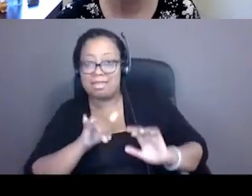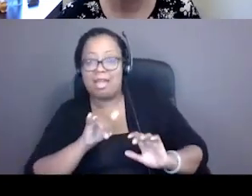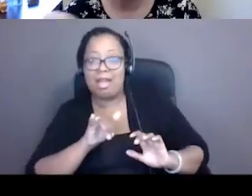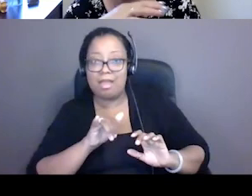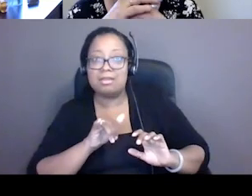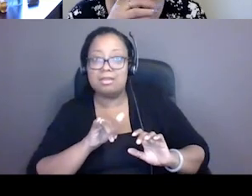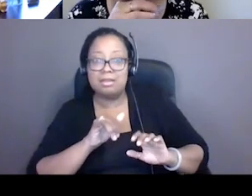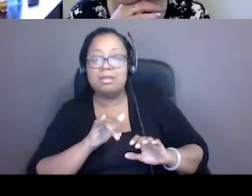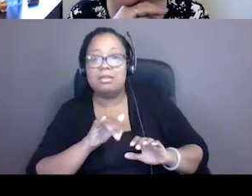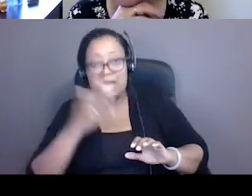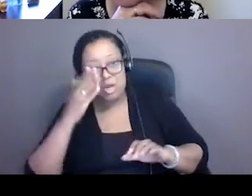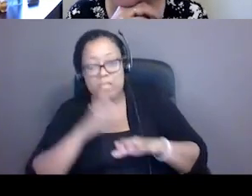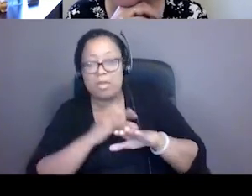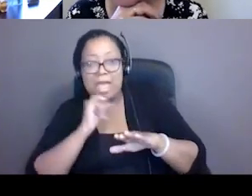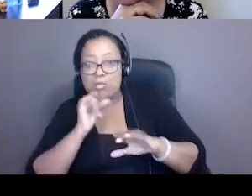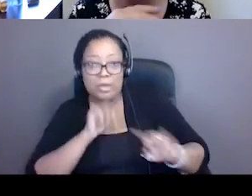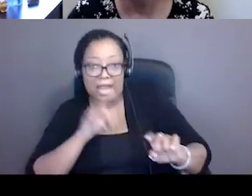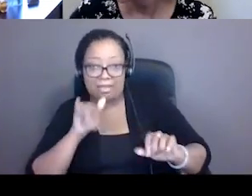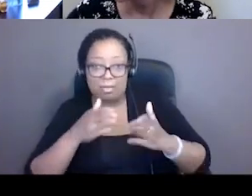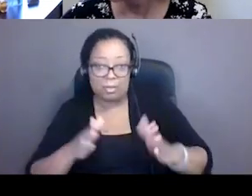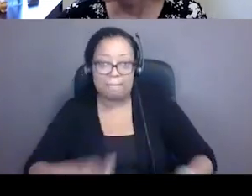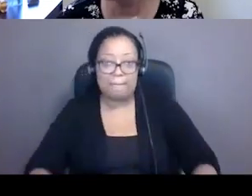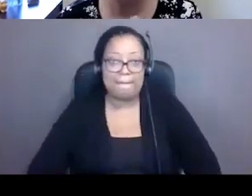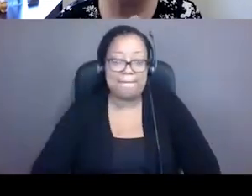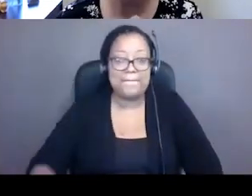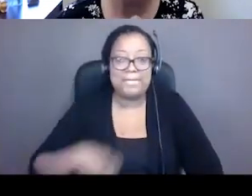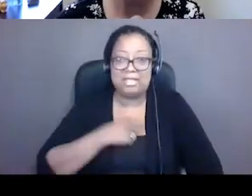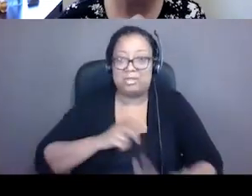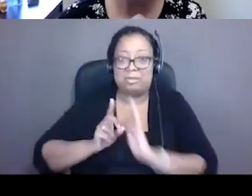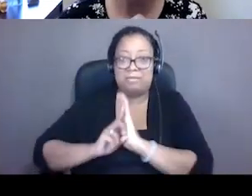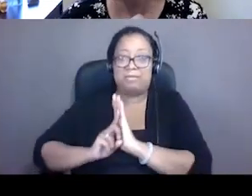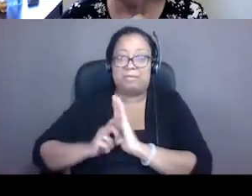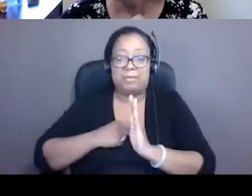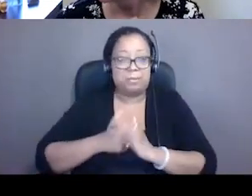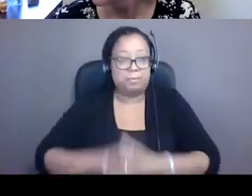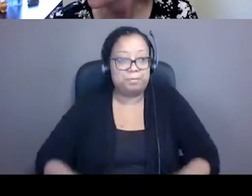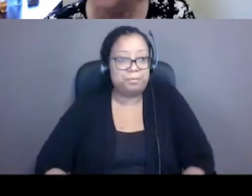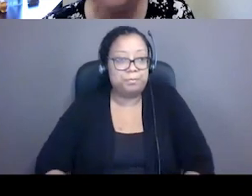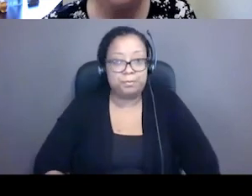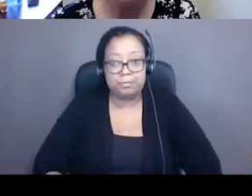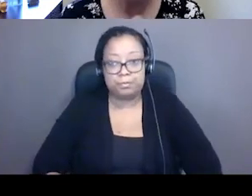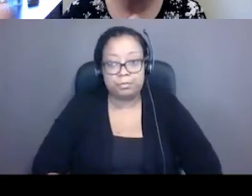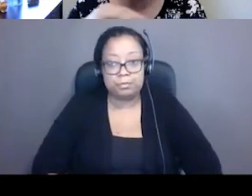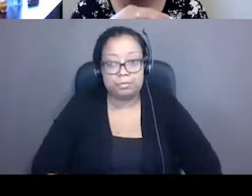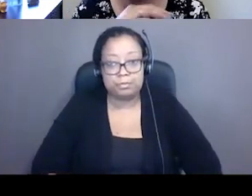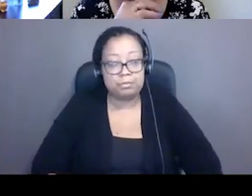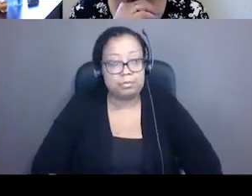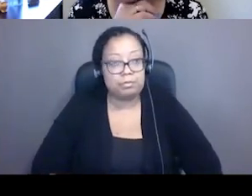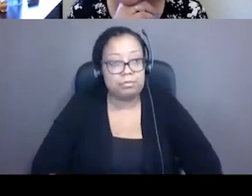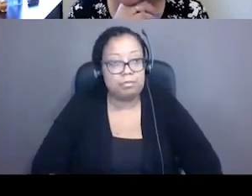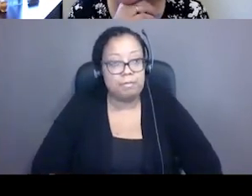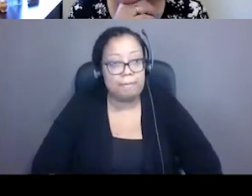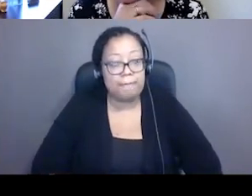the pet isn't going to react in those situations. Sorry, I don't know why my phone is going off. And we